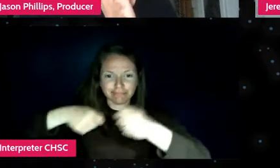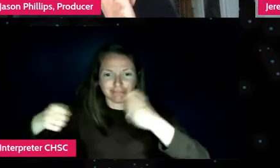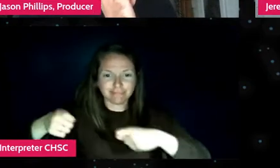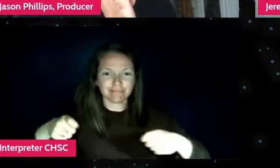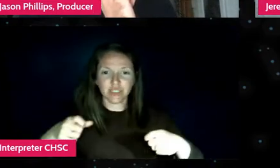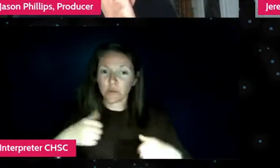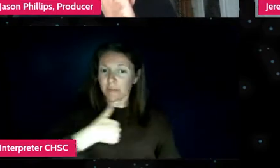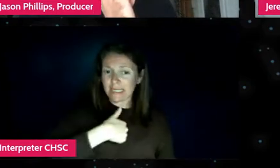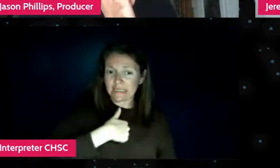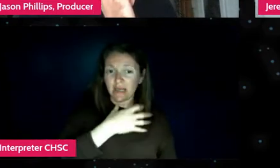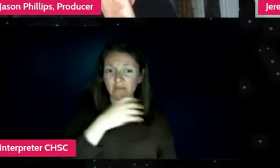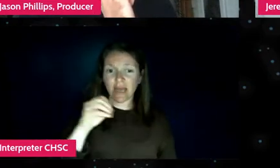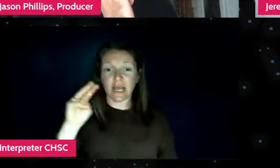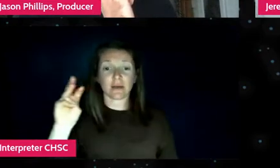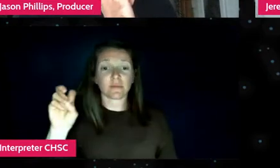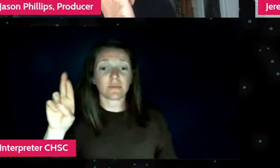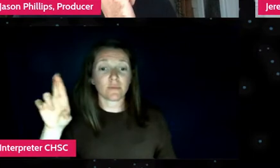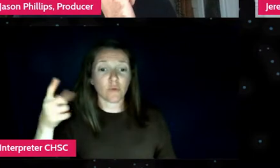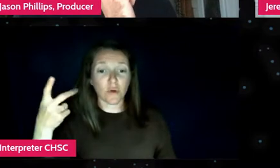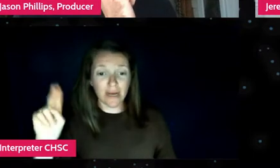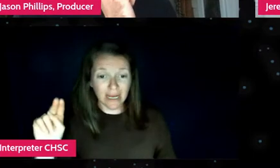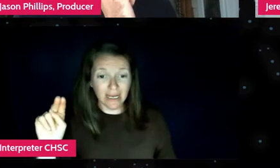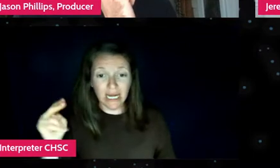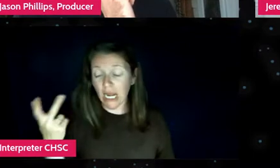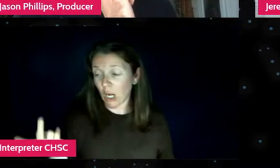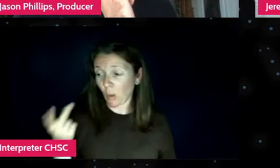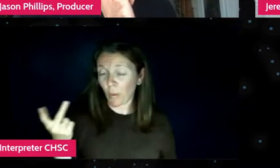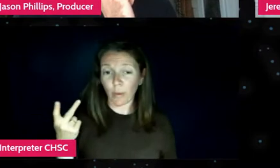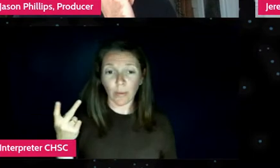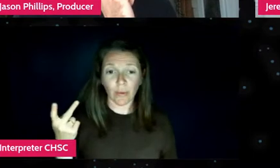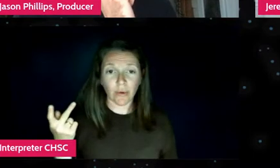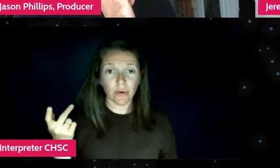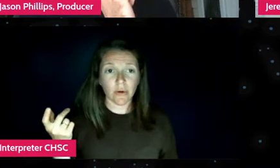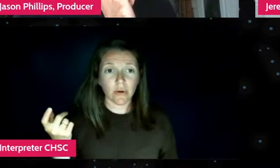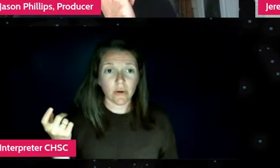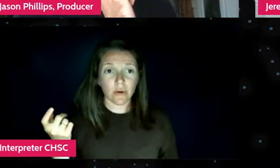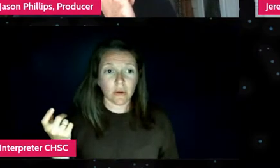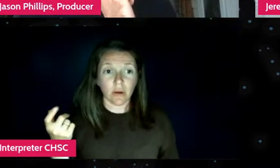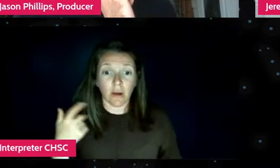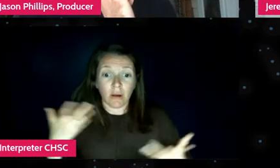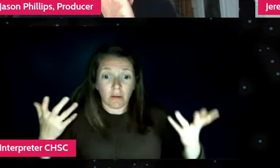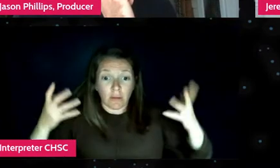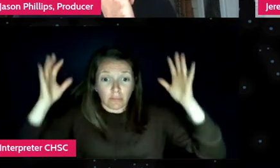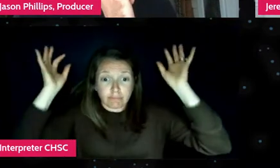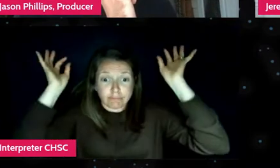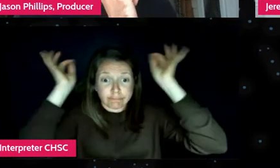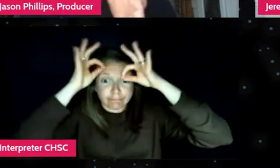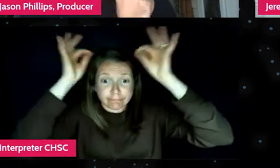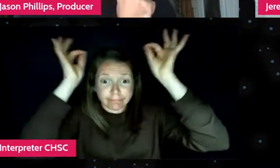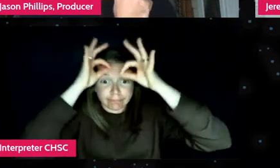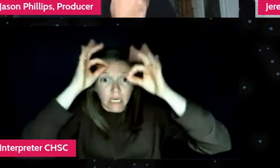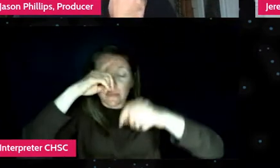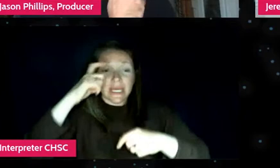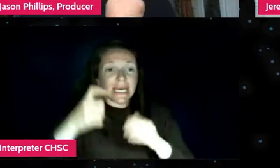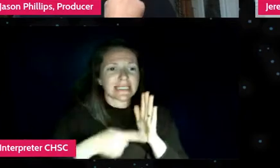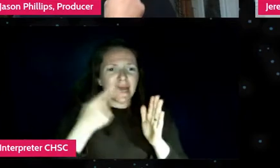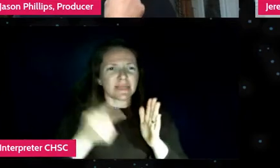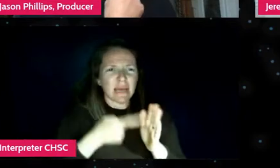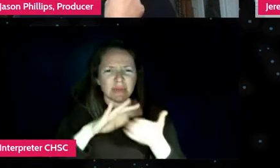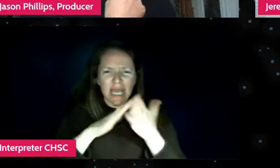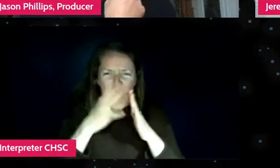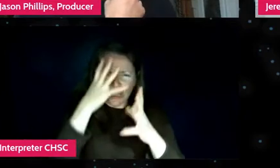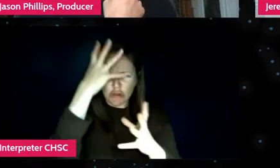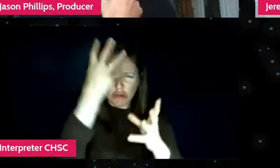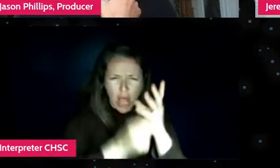it was myself and Morgan, and we were, had no idea, because sometimes you can get lost